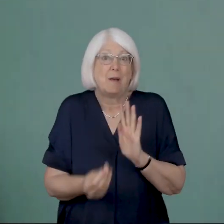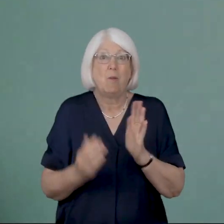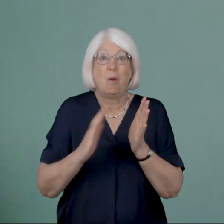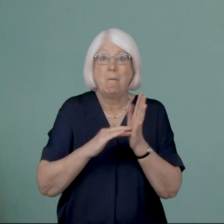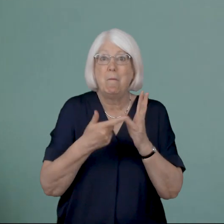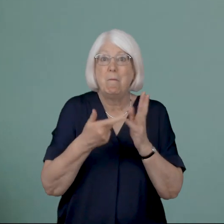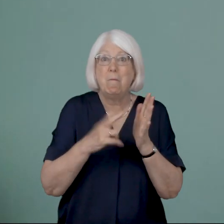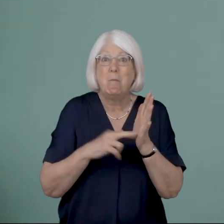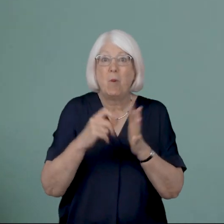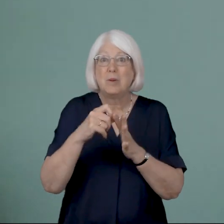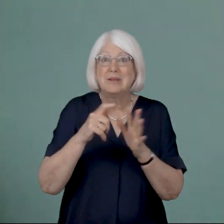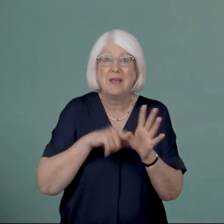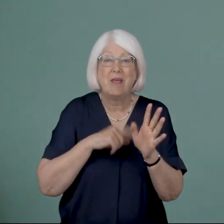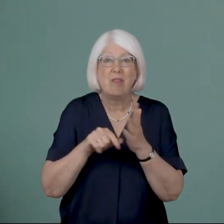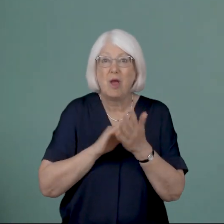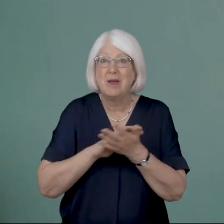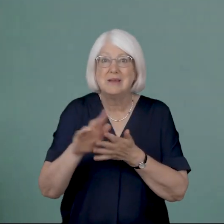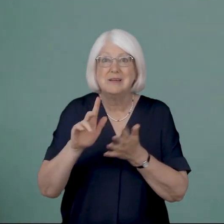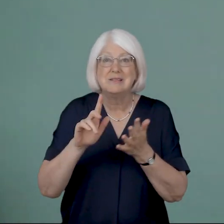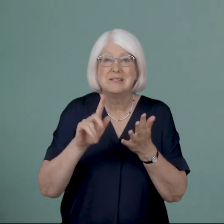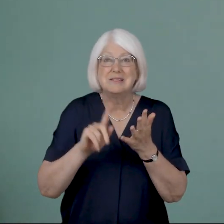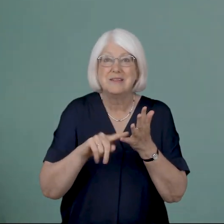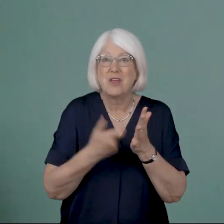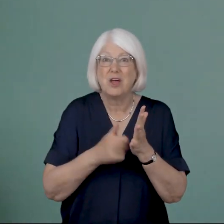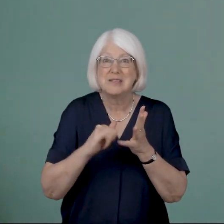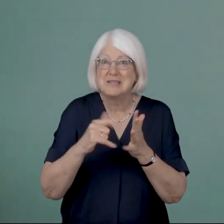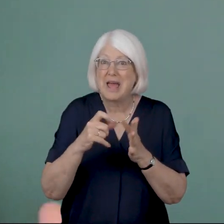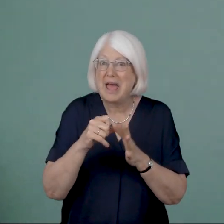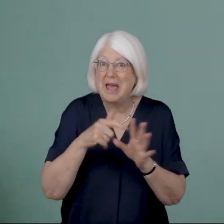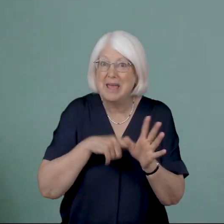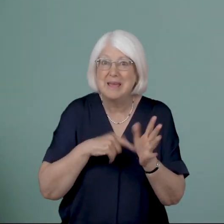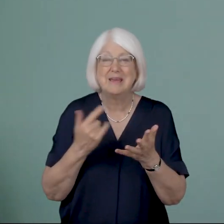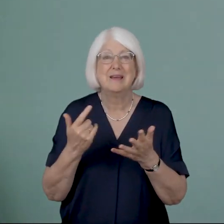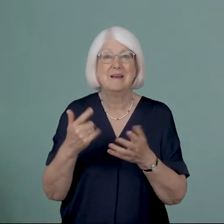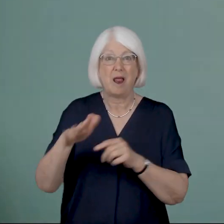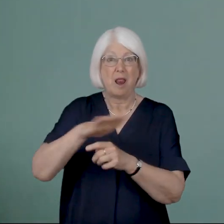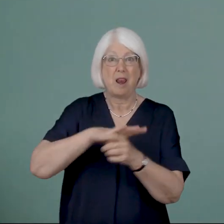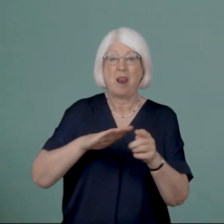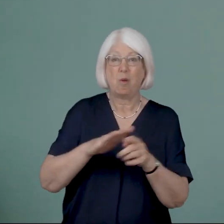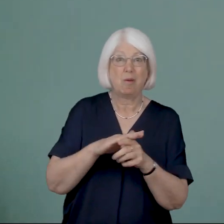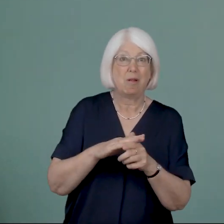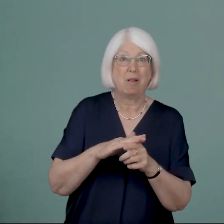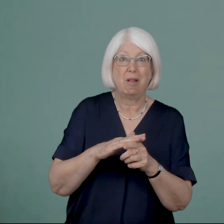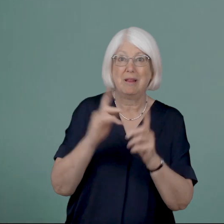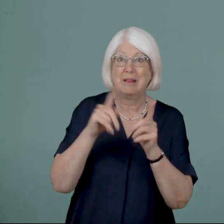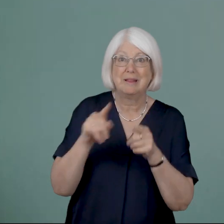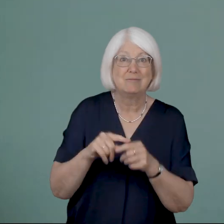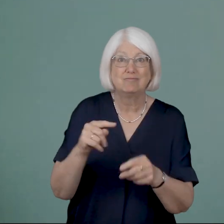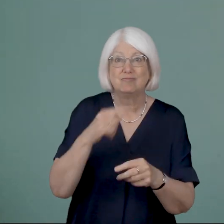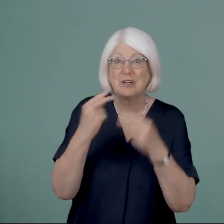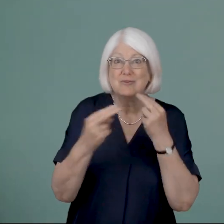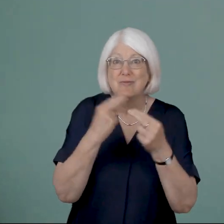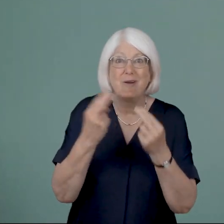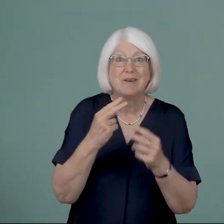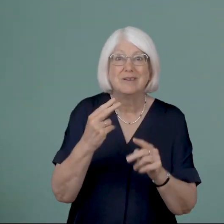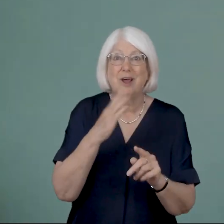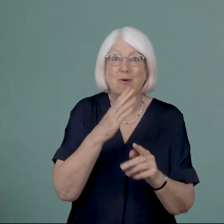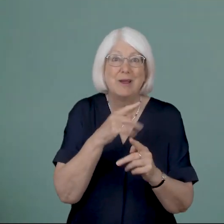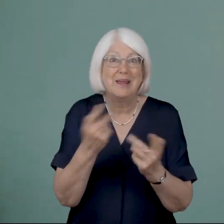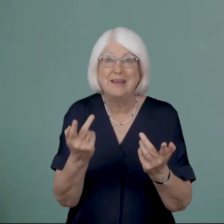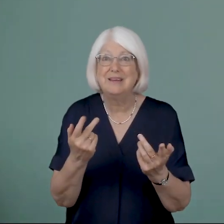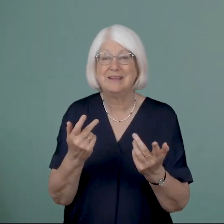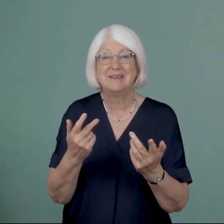Maundy Thursday in a local curry house, to inviting them to say, look, this is a church we want to create and be a part